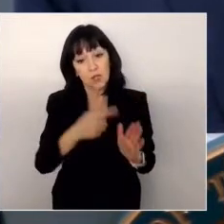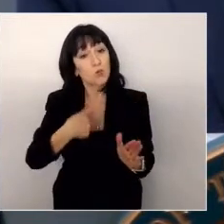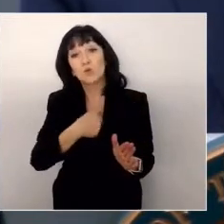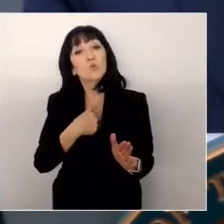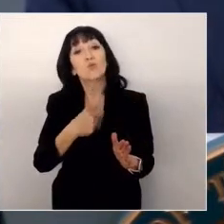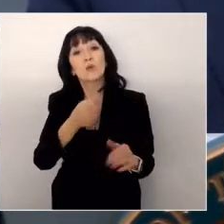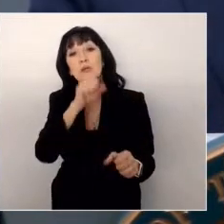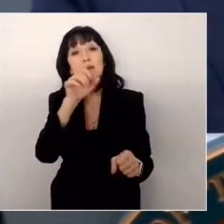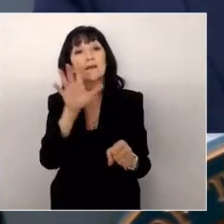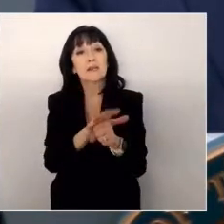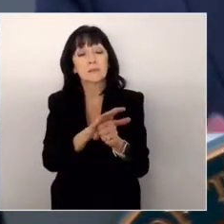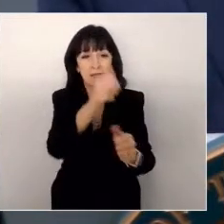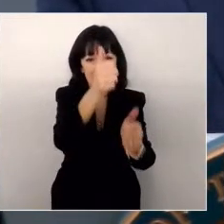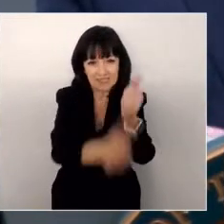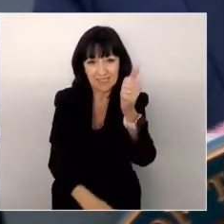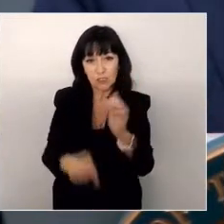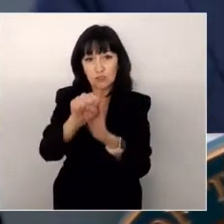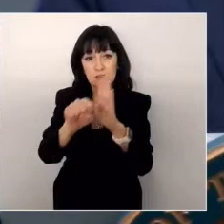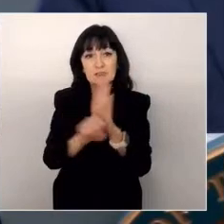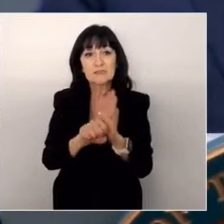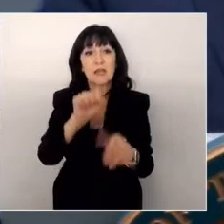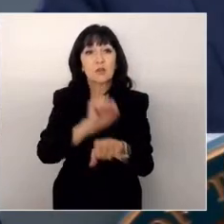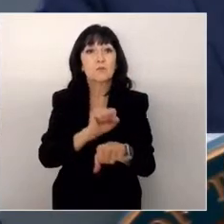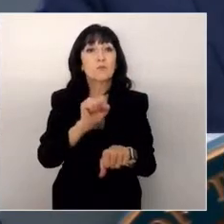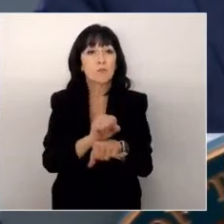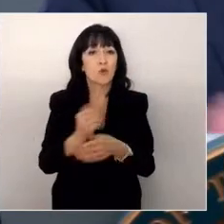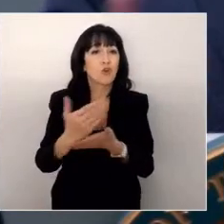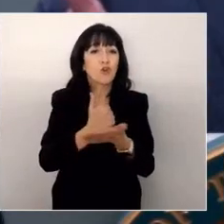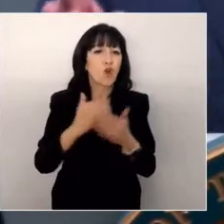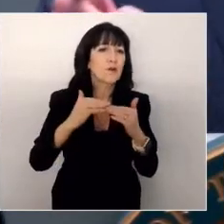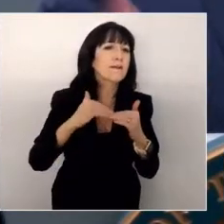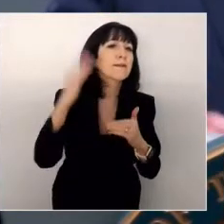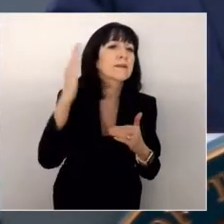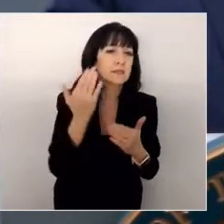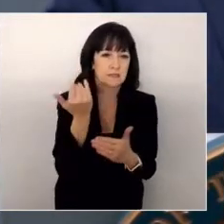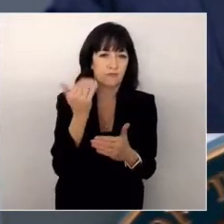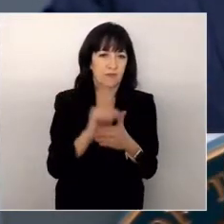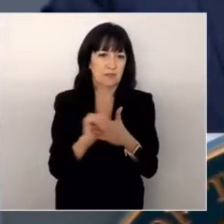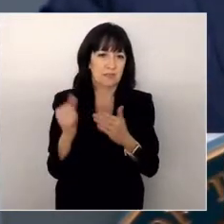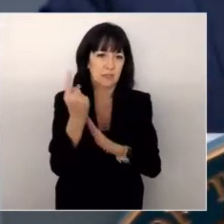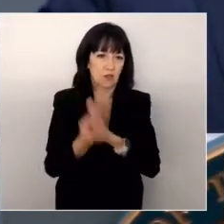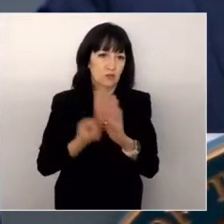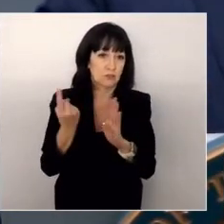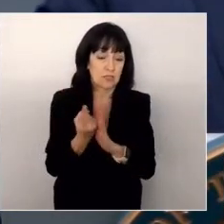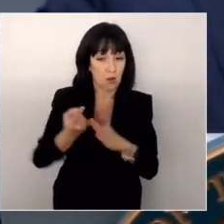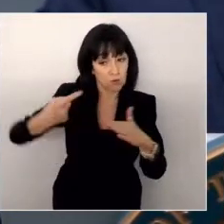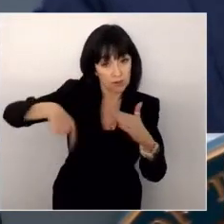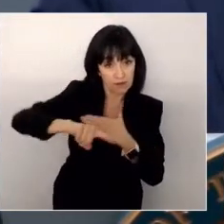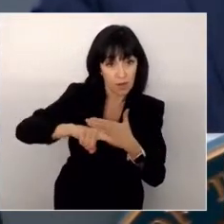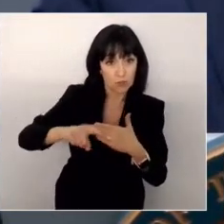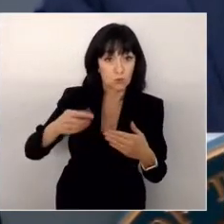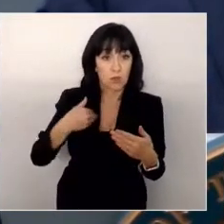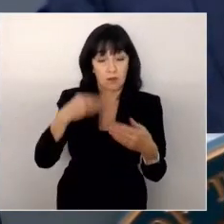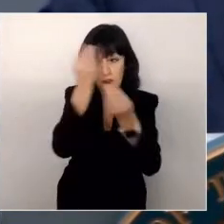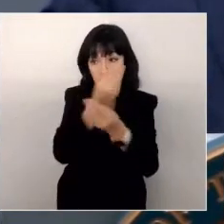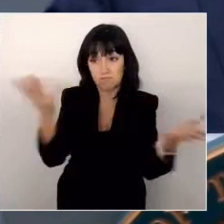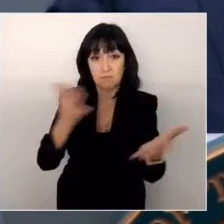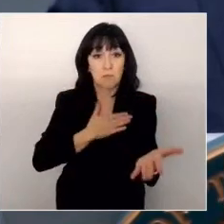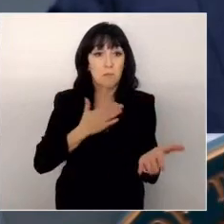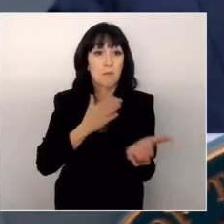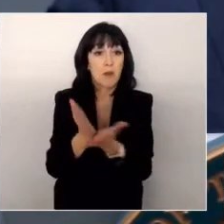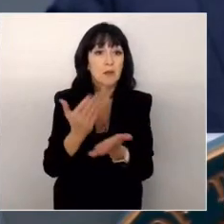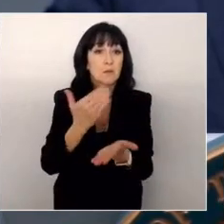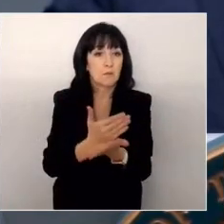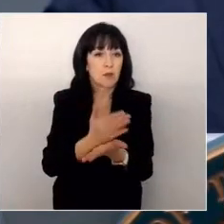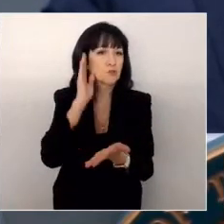employee makes at least $15 an hour. Next week, when I release my budget, we'll talk more about how we're supporting